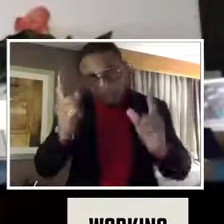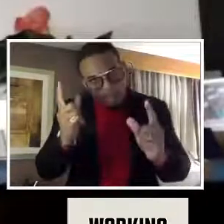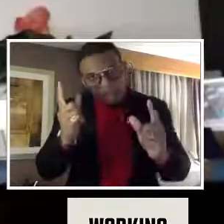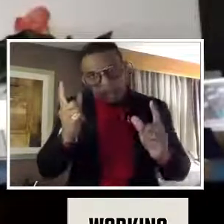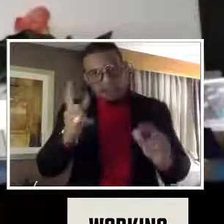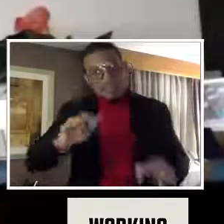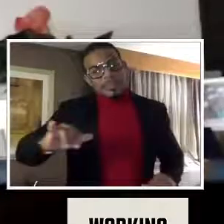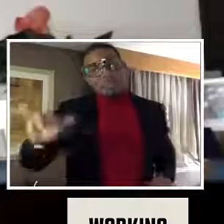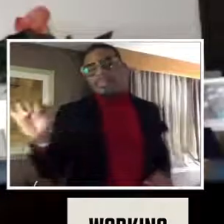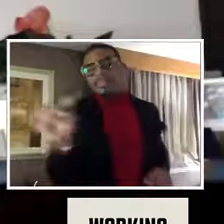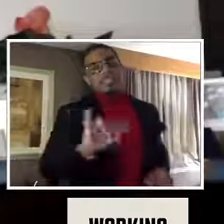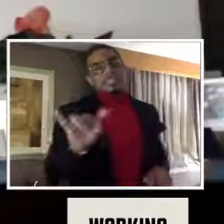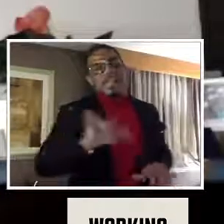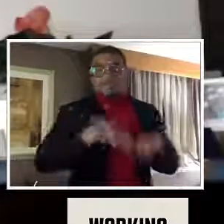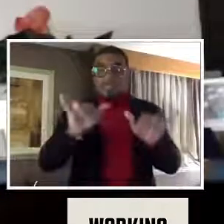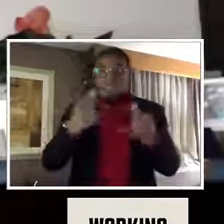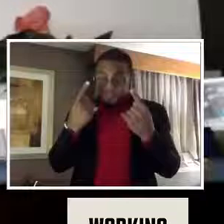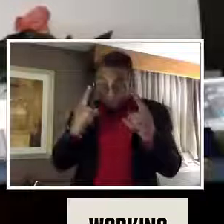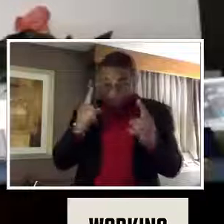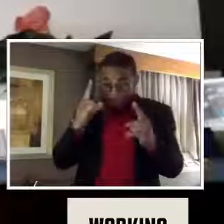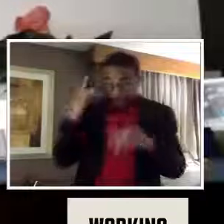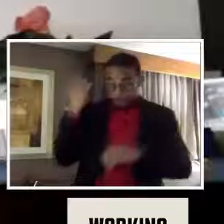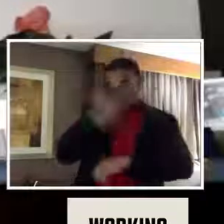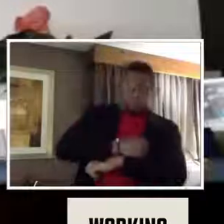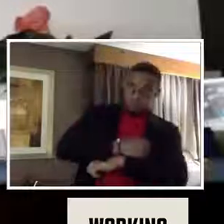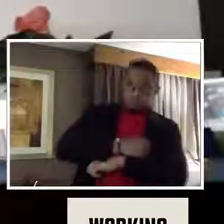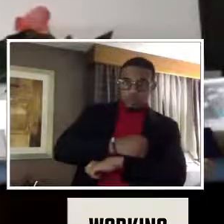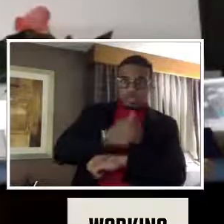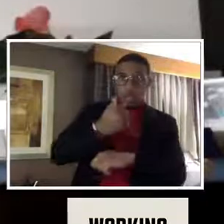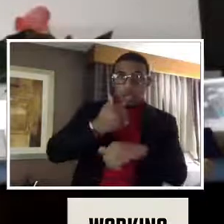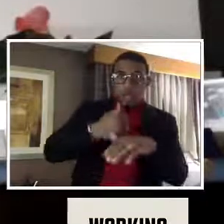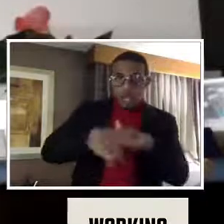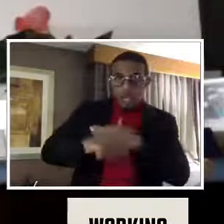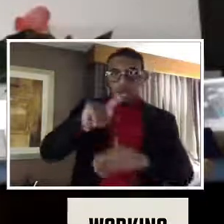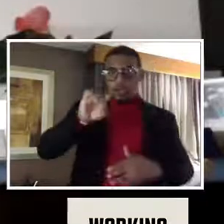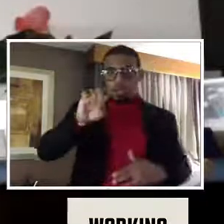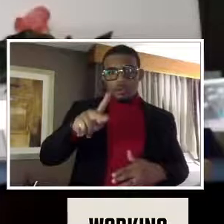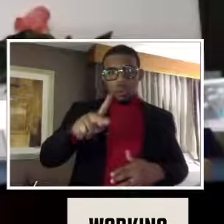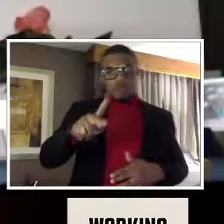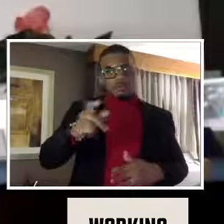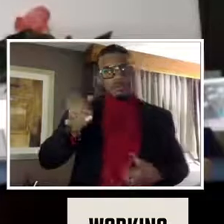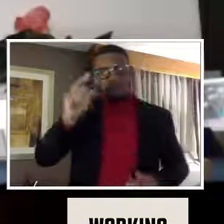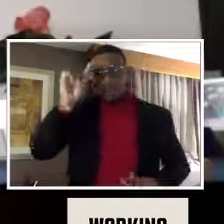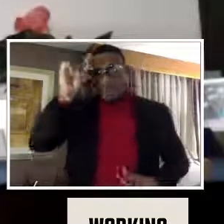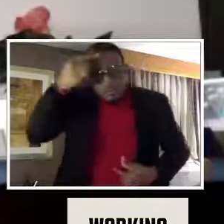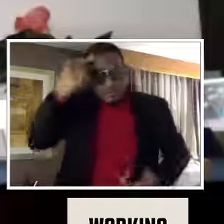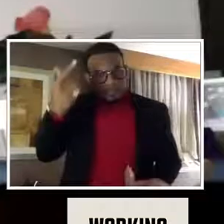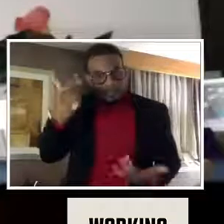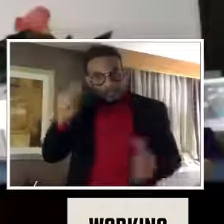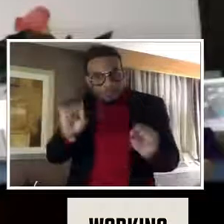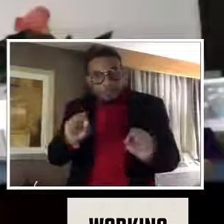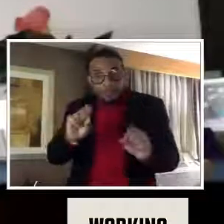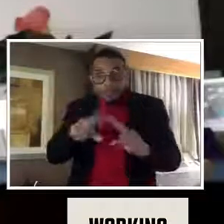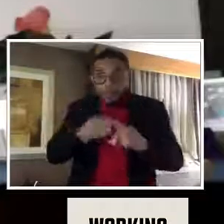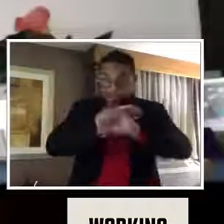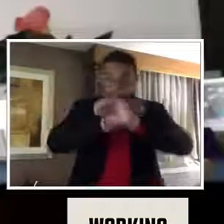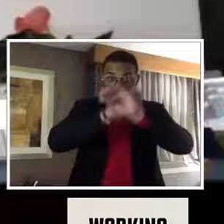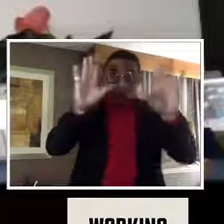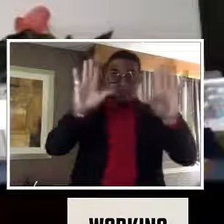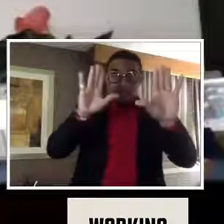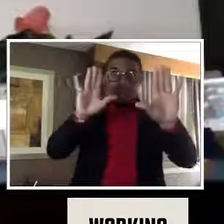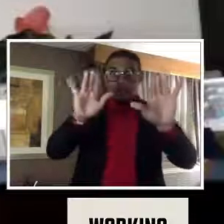same systems finally collapsed under the weight of Trump's incompetence and hate. When it's clear